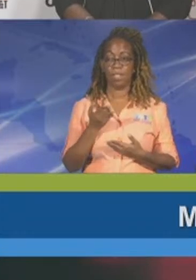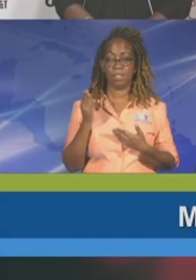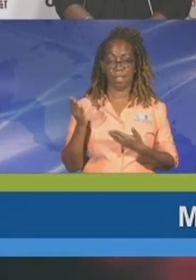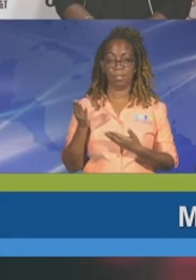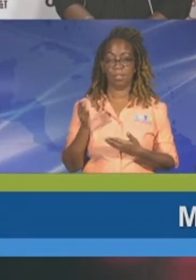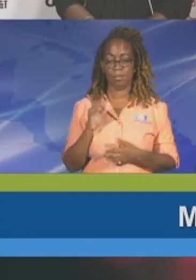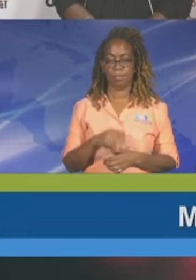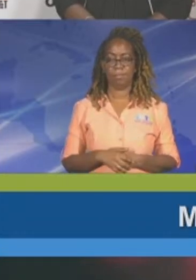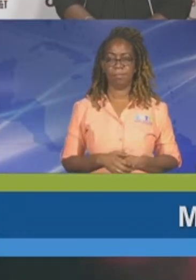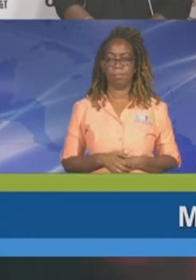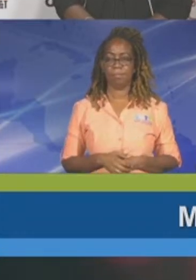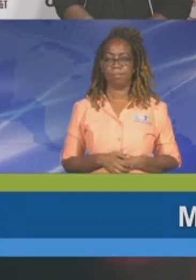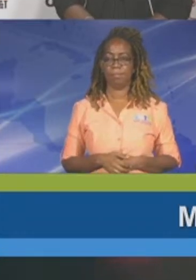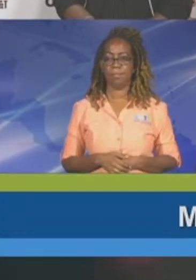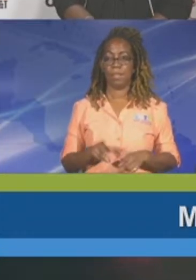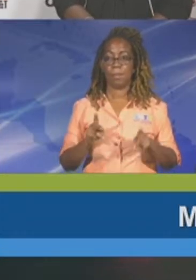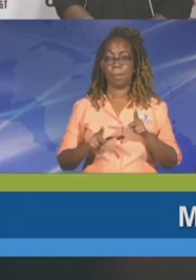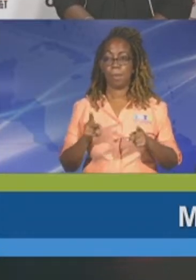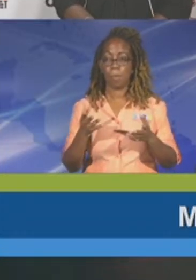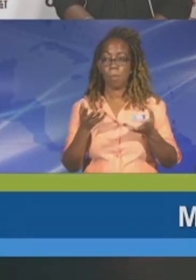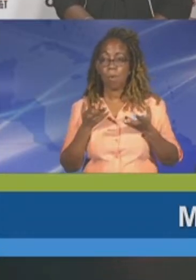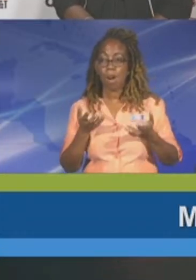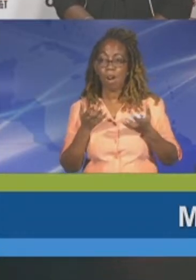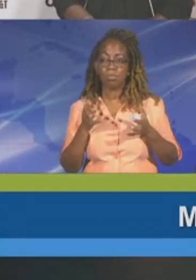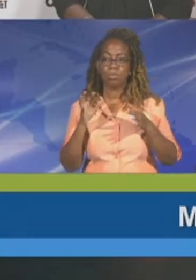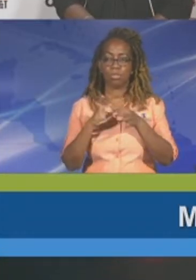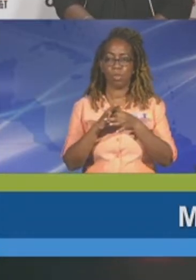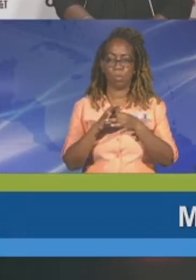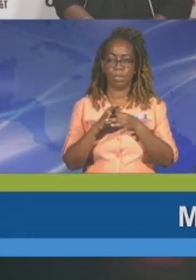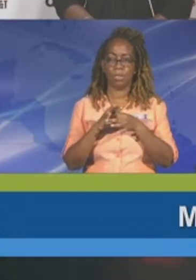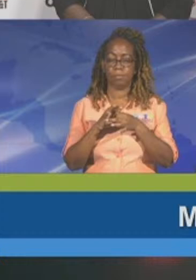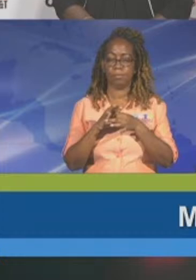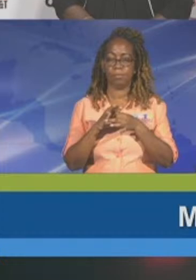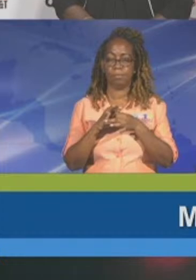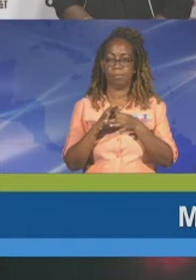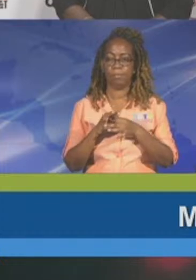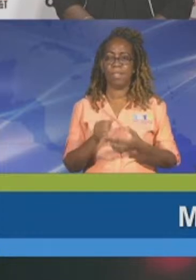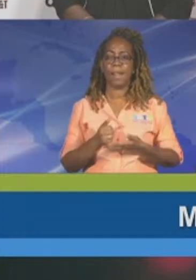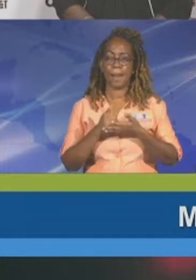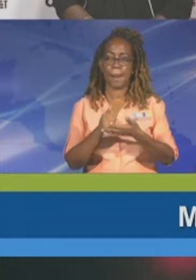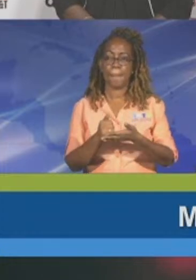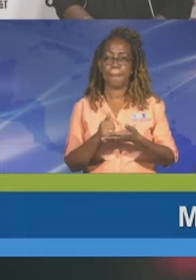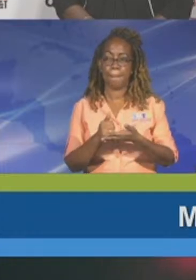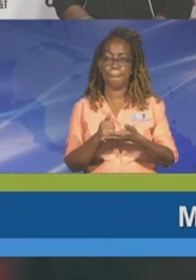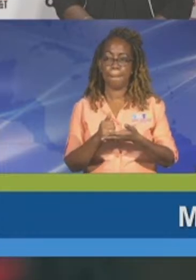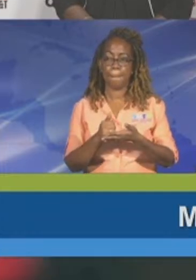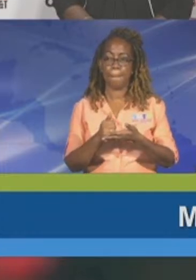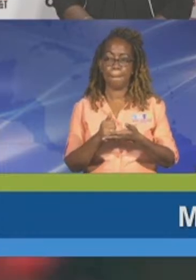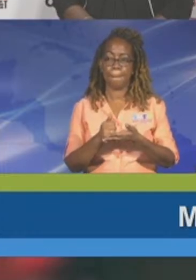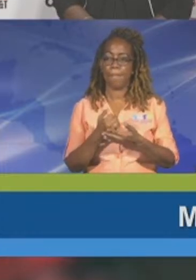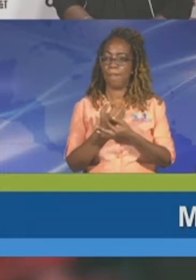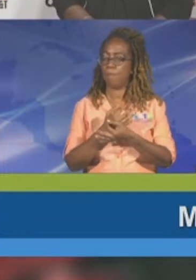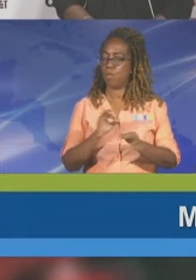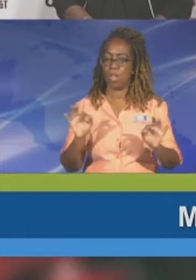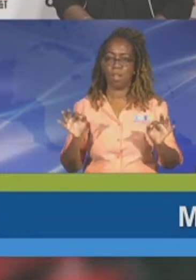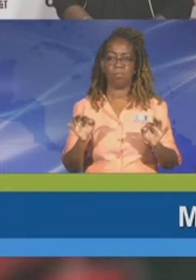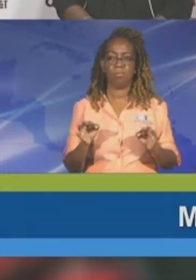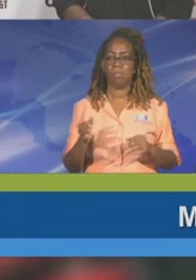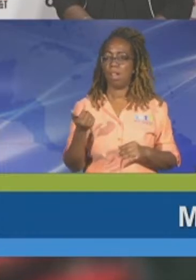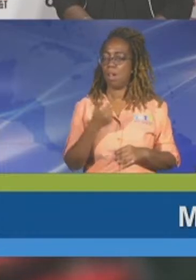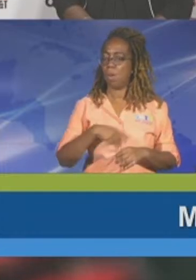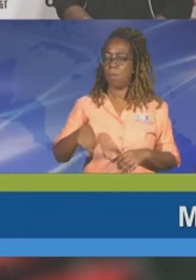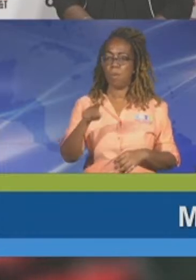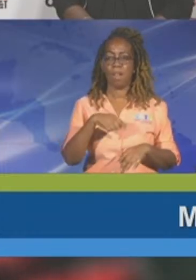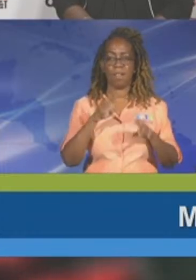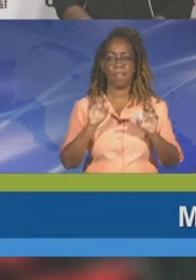For persons who want to join in this effort, please feel free to do so. Everyone can assist.